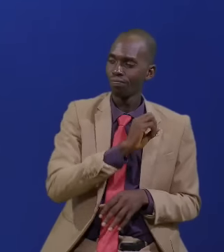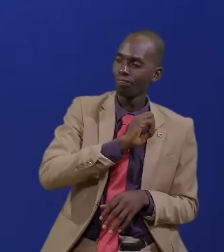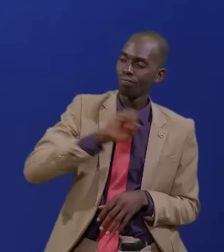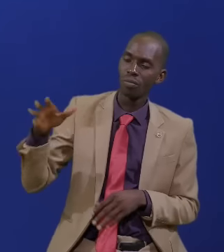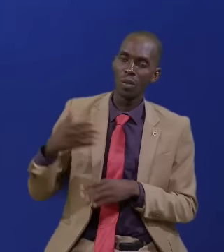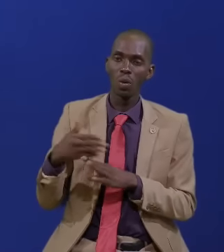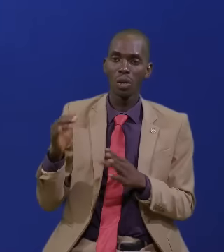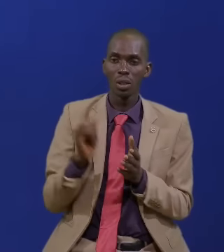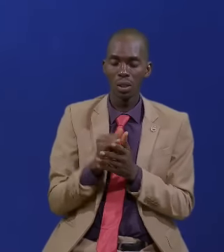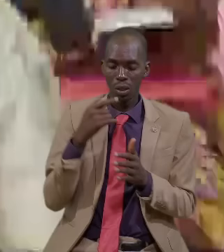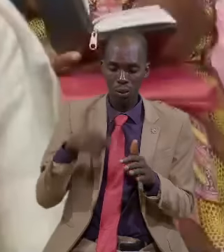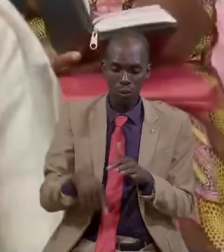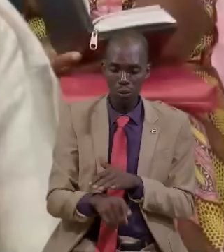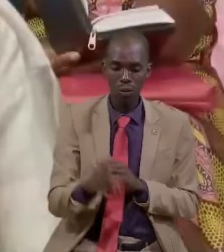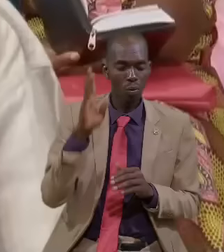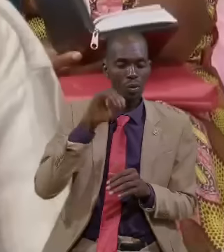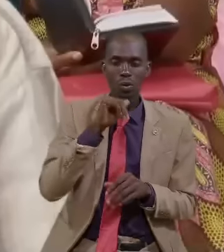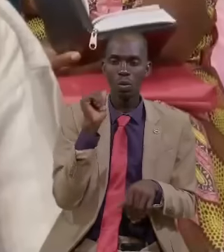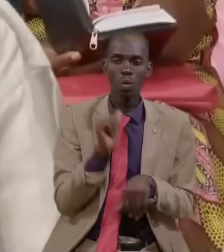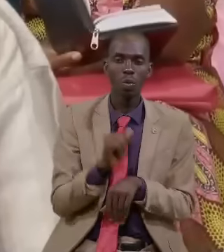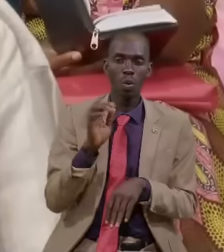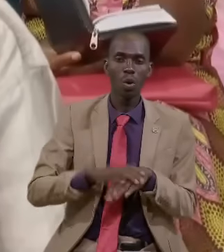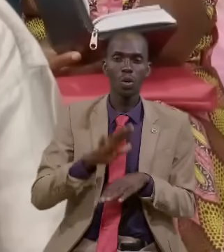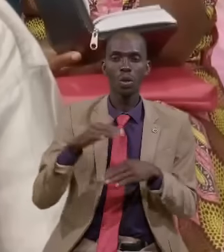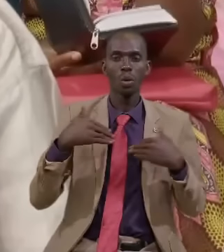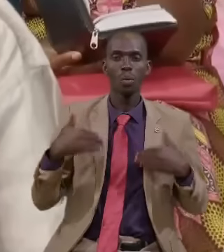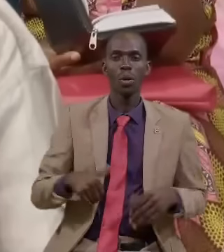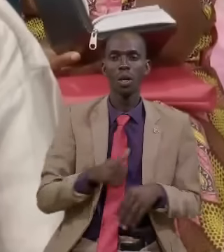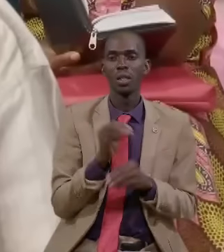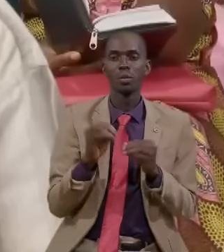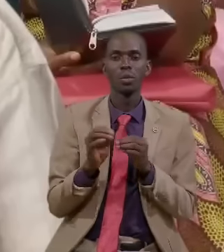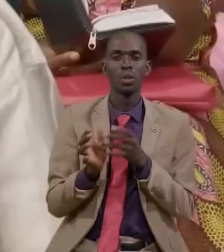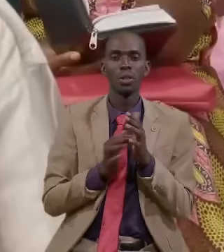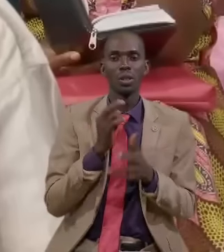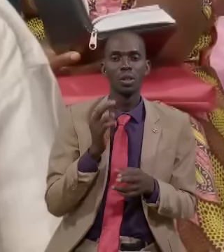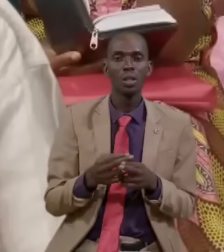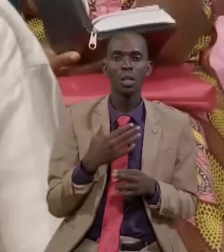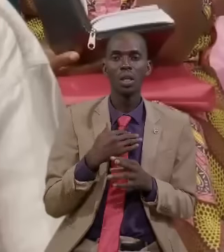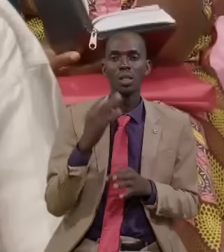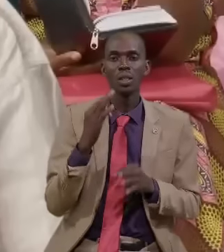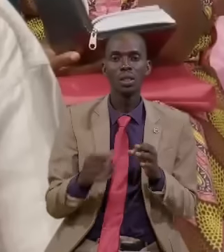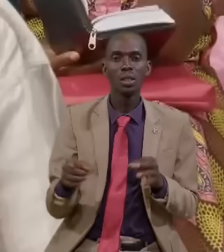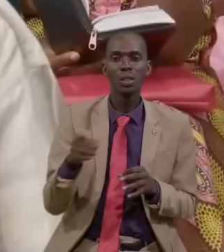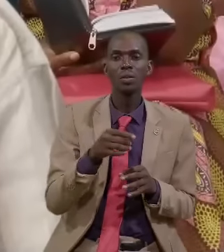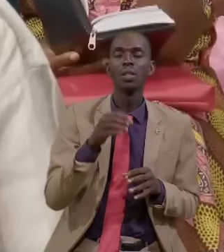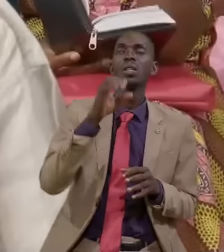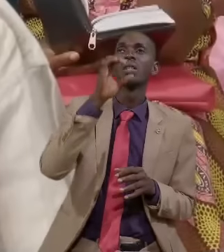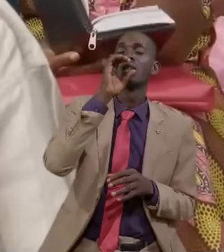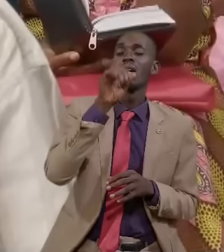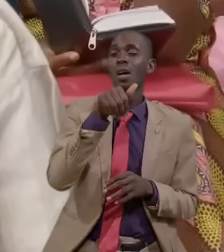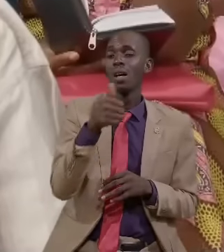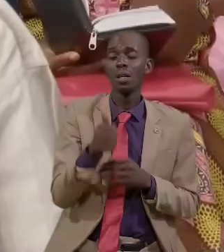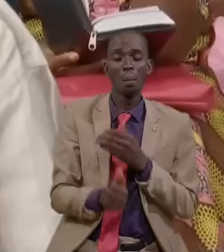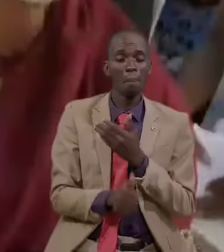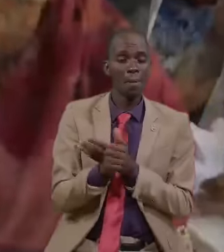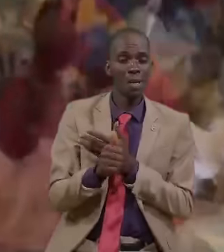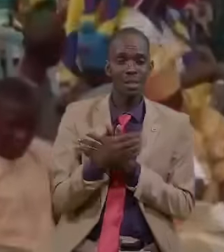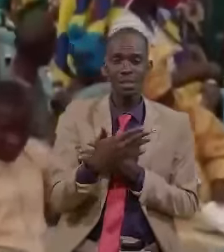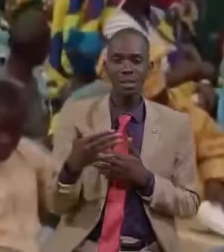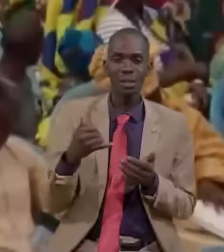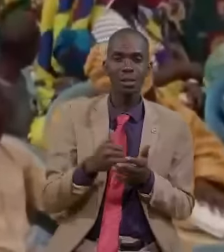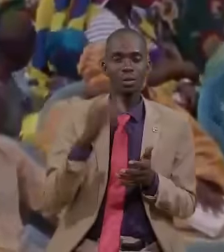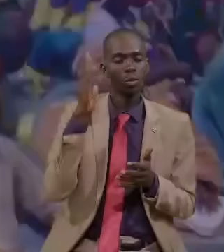not walk on your body anymore. And if they drink any deadly sin, it shall not hurt them.